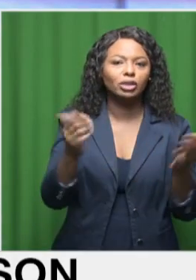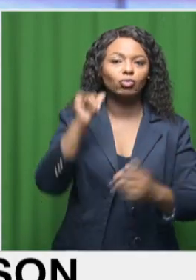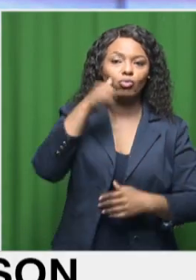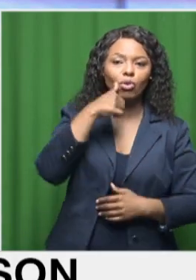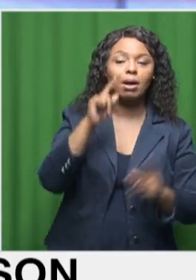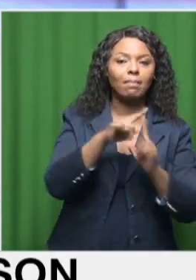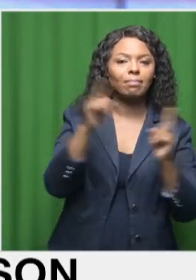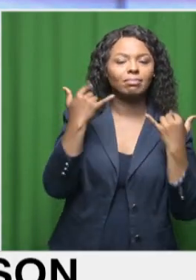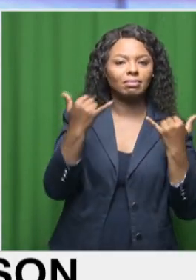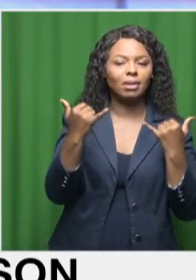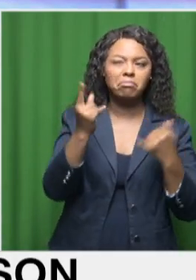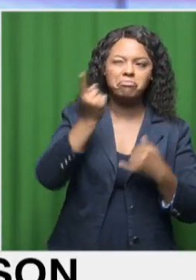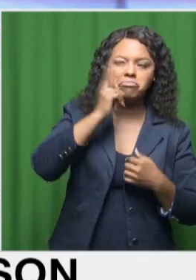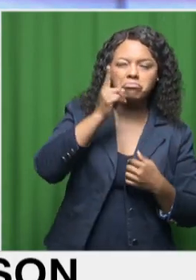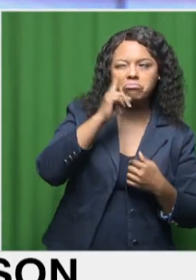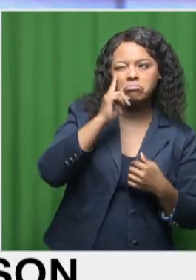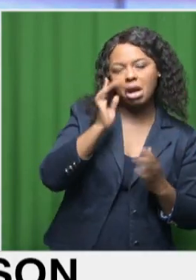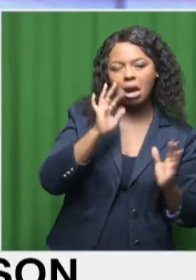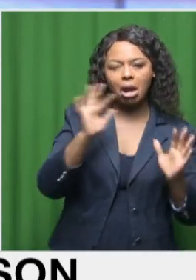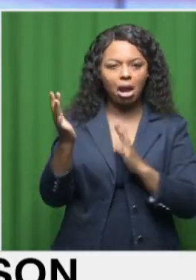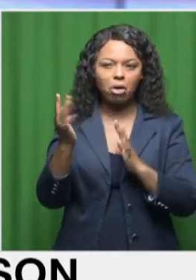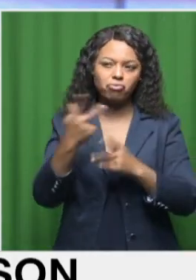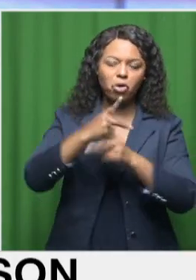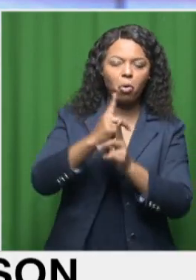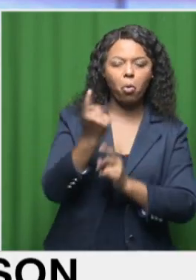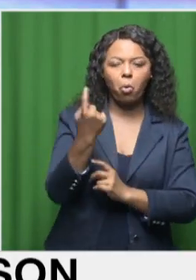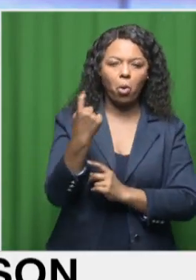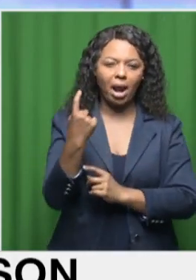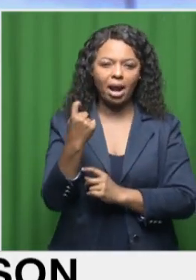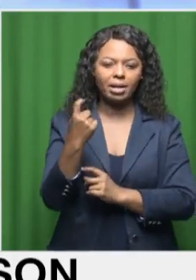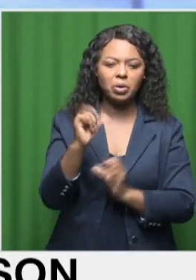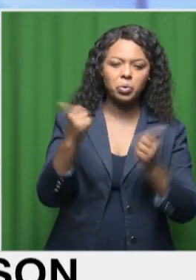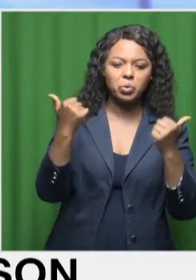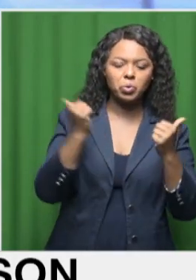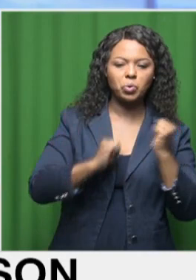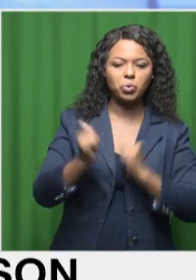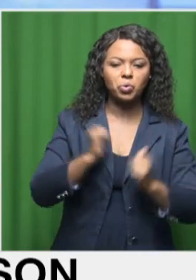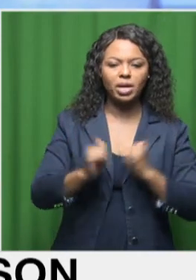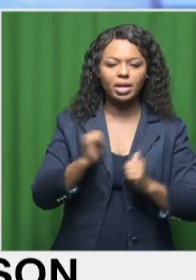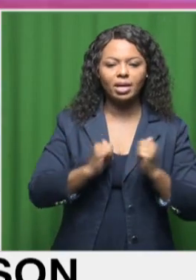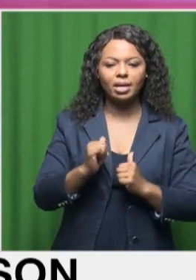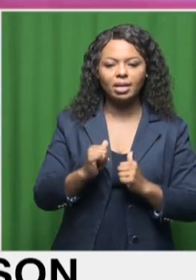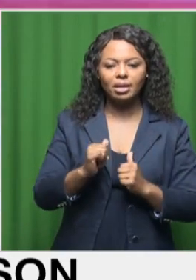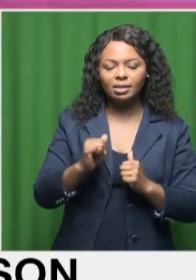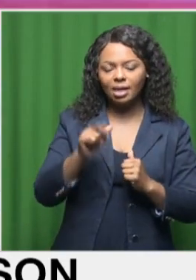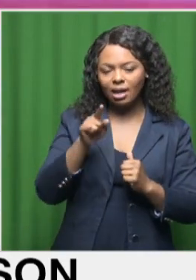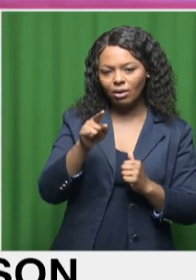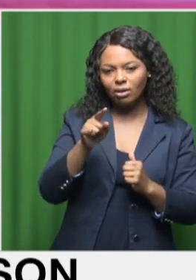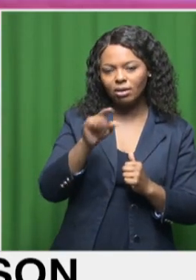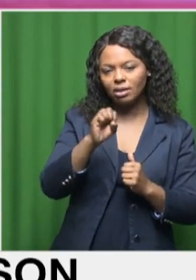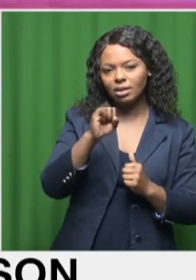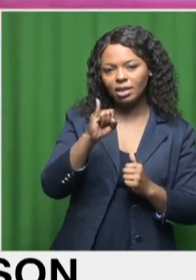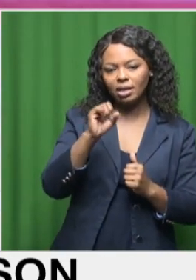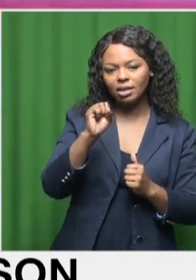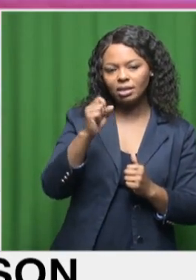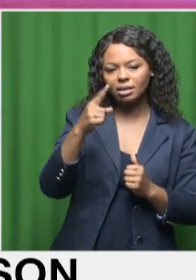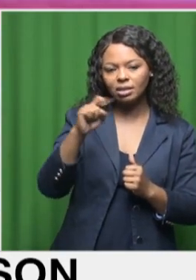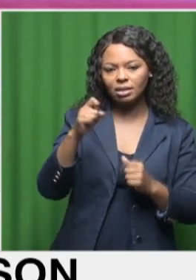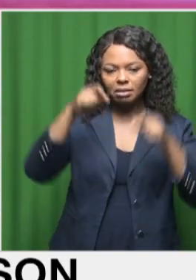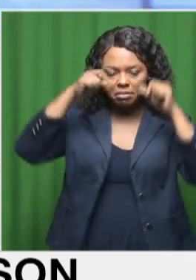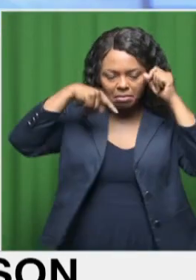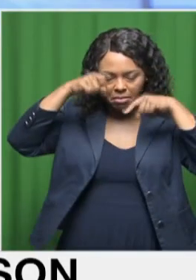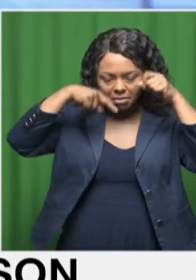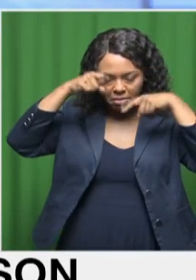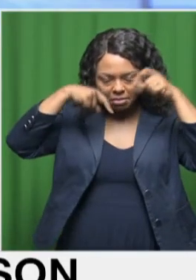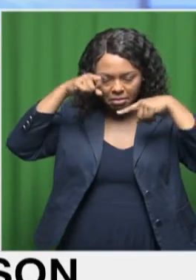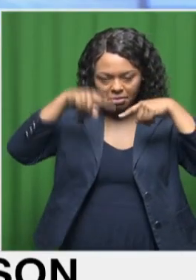are definitely looking at producing one of his amazing plays called Iskalo. Okay. Yeah, to see just this cohort